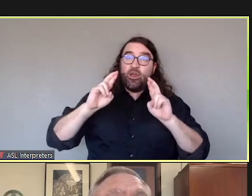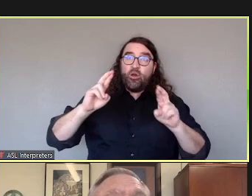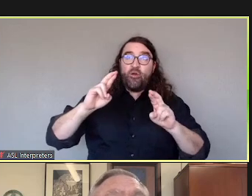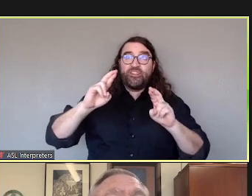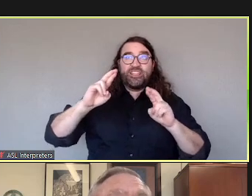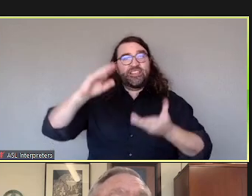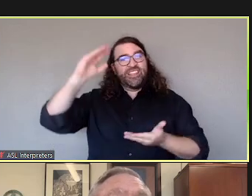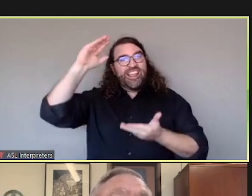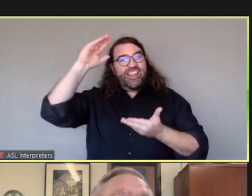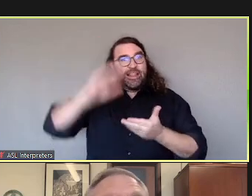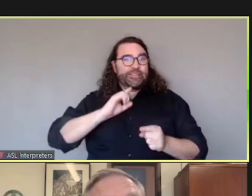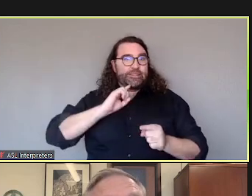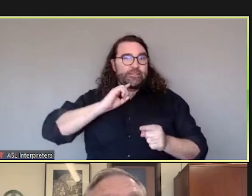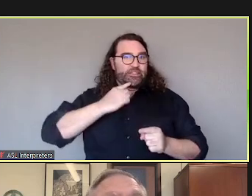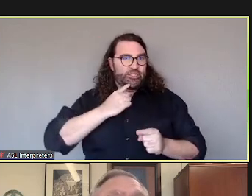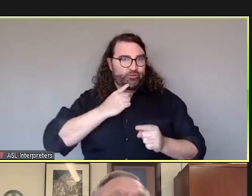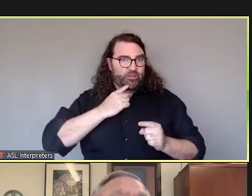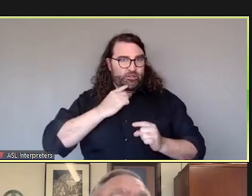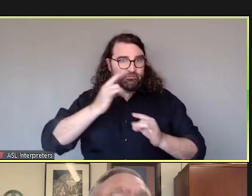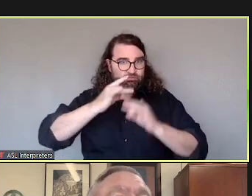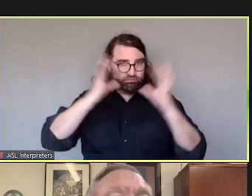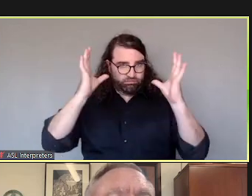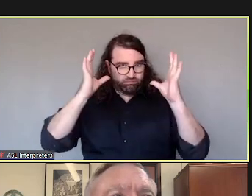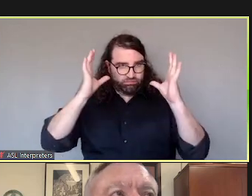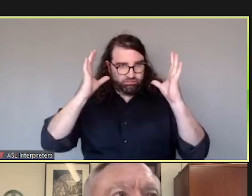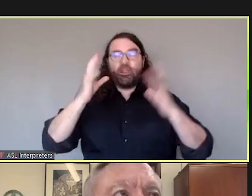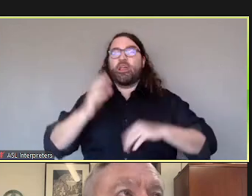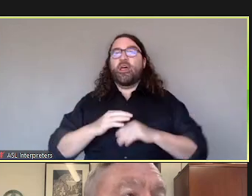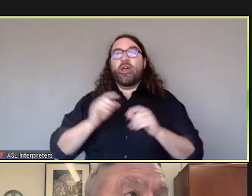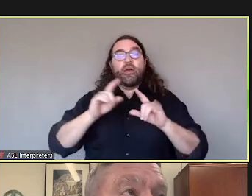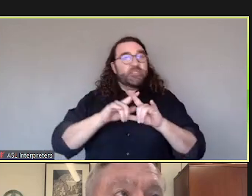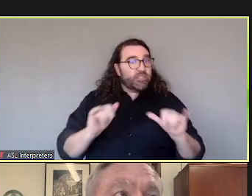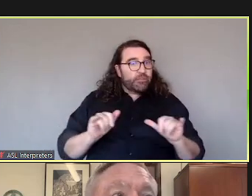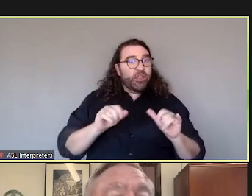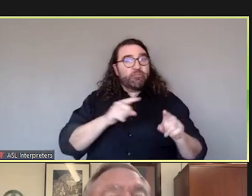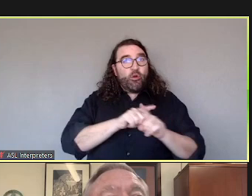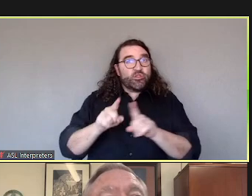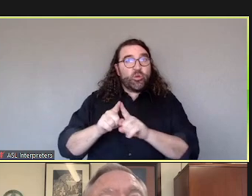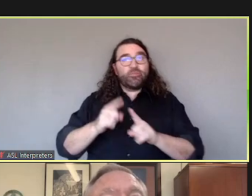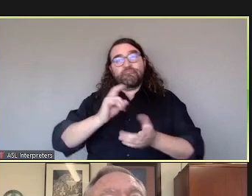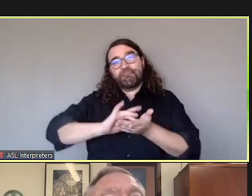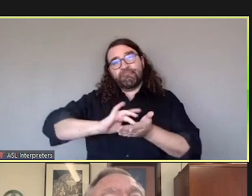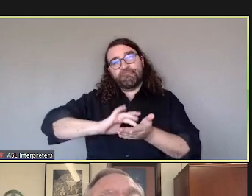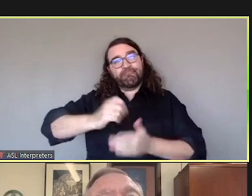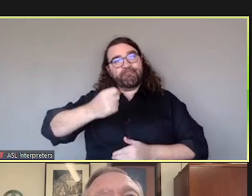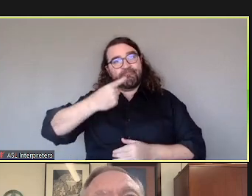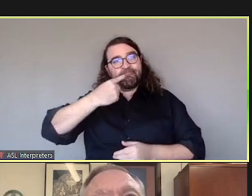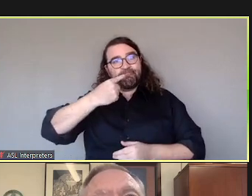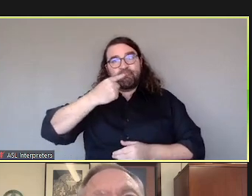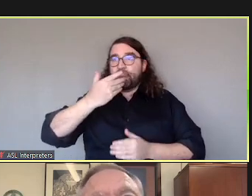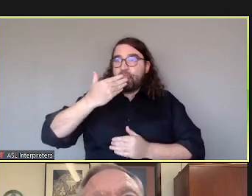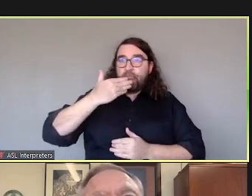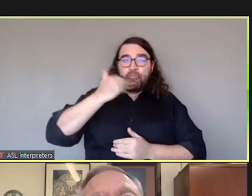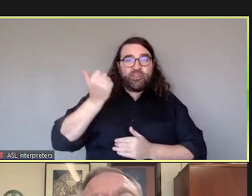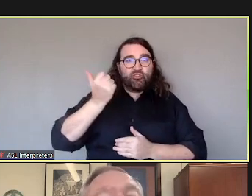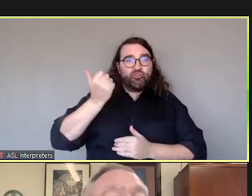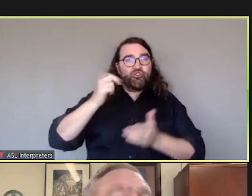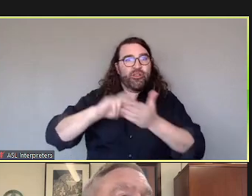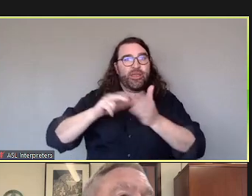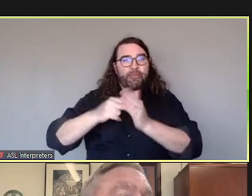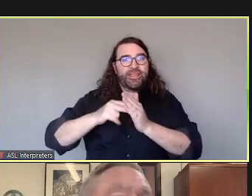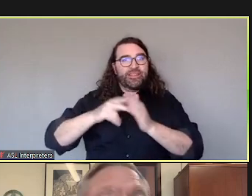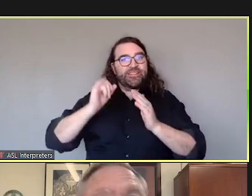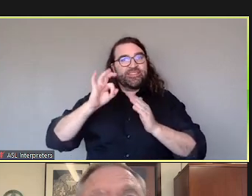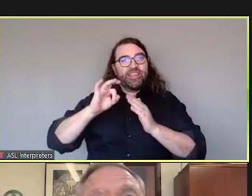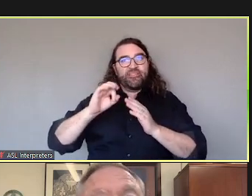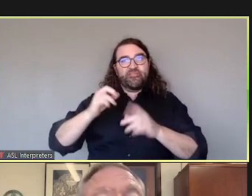less serious and putting less people in the hospital, but also to treatments that are being given that actually are keeping 9 out of